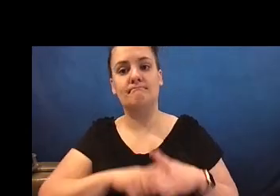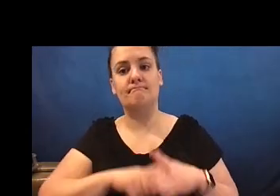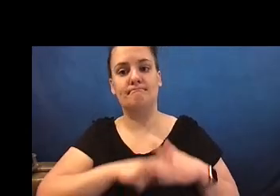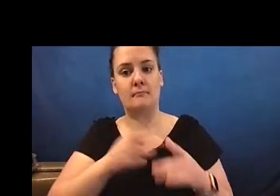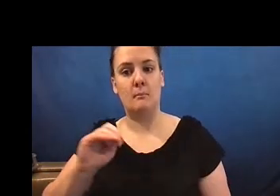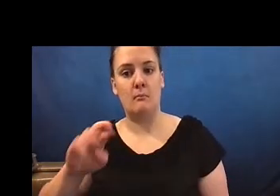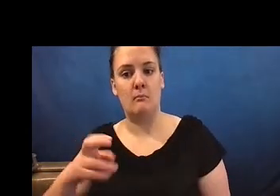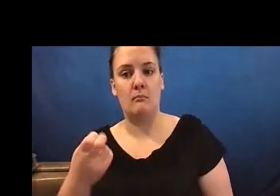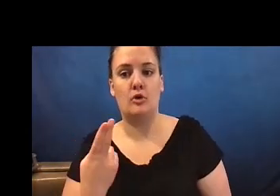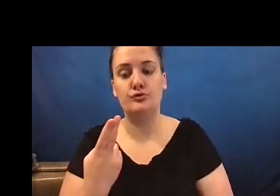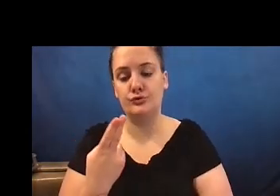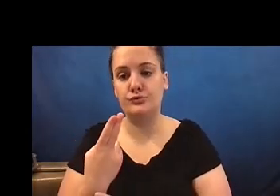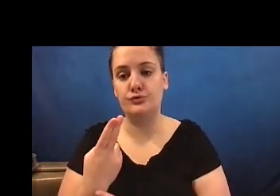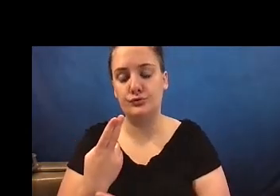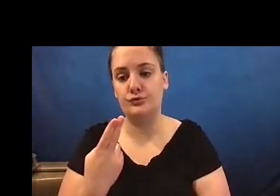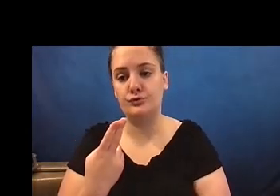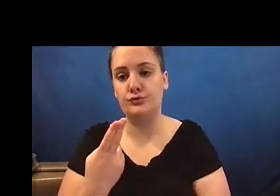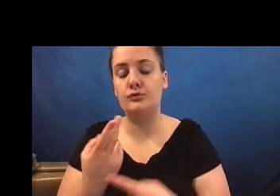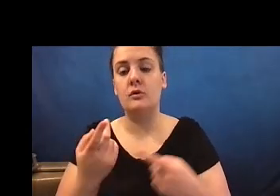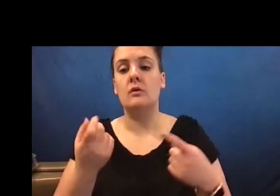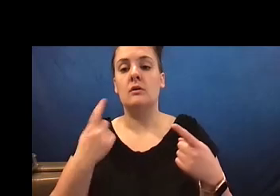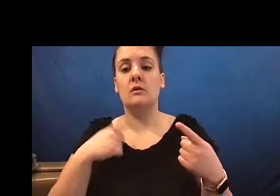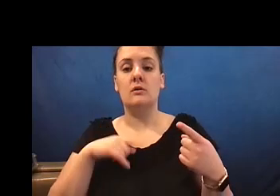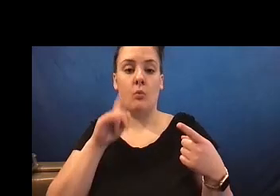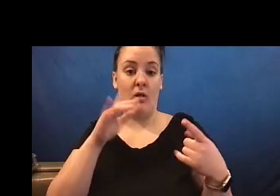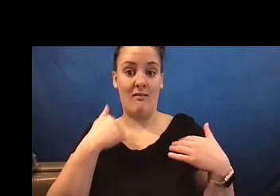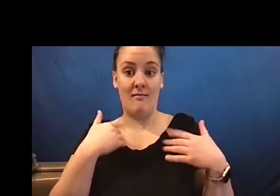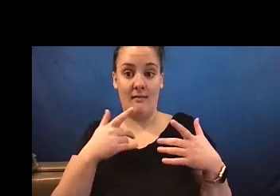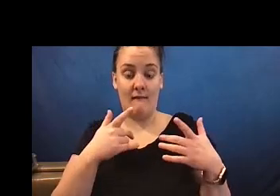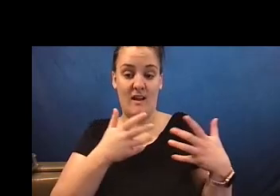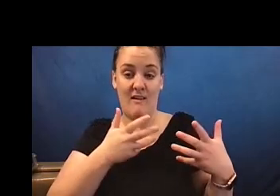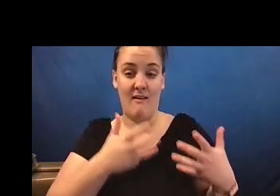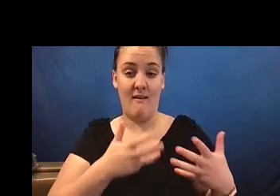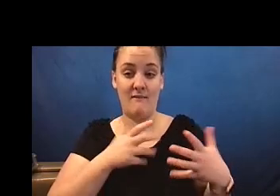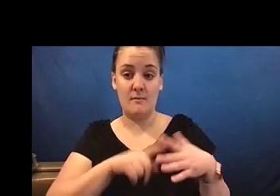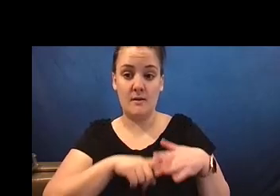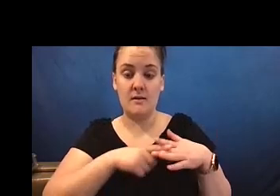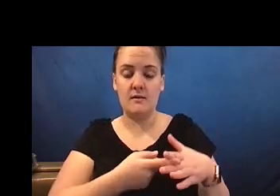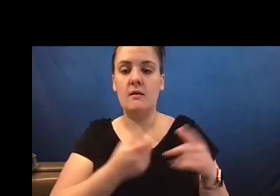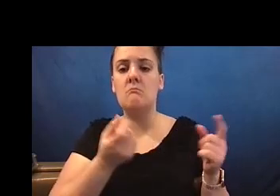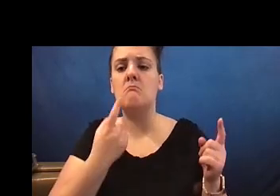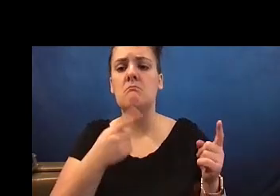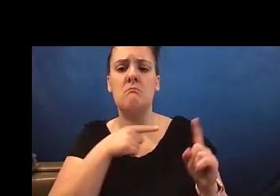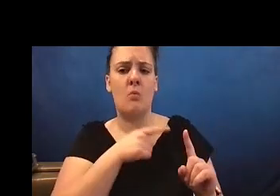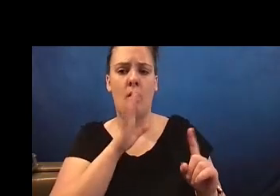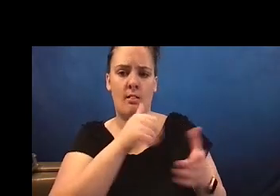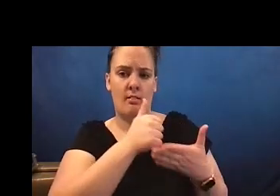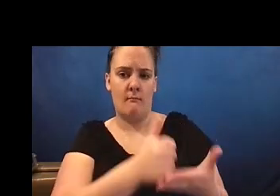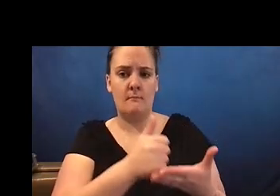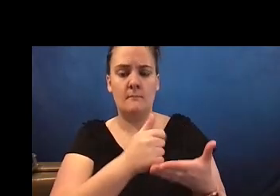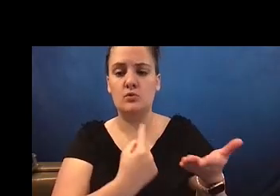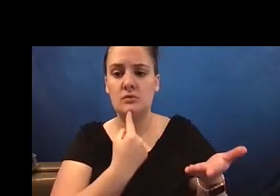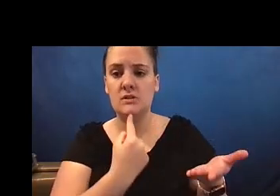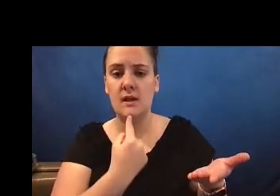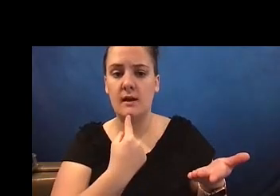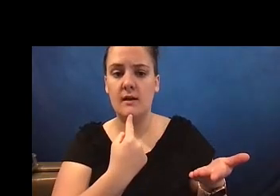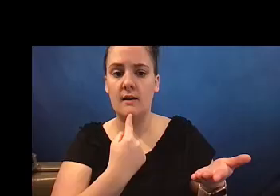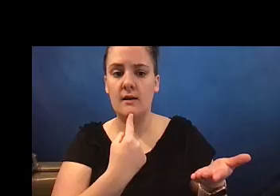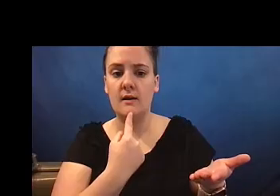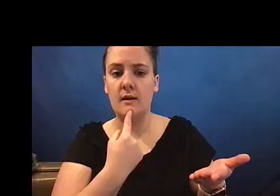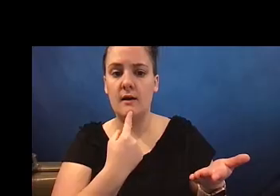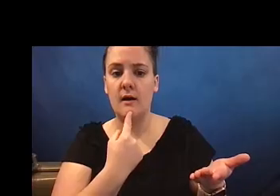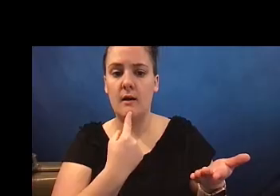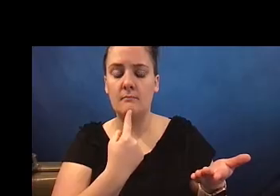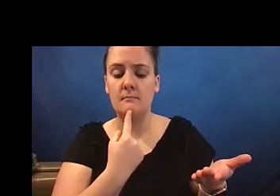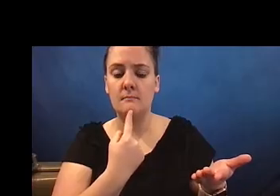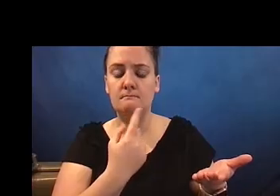March, and meeting at a fairly heavy clip at the beginning so that they can really help us say, as you said, Kevin,